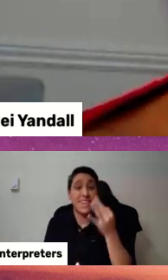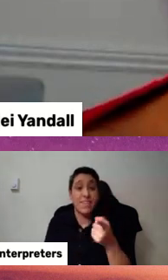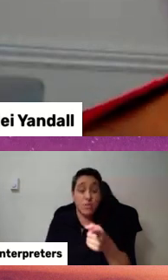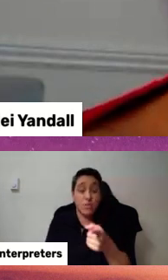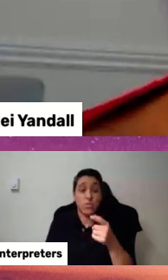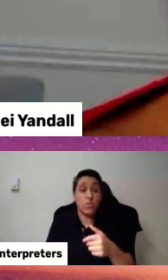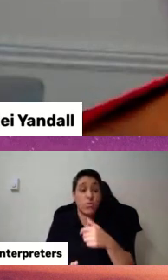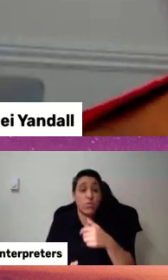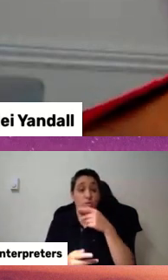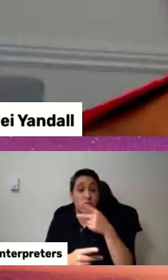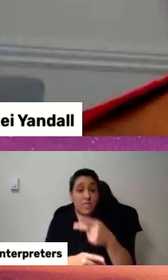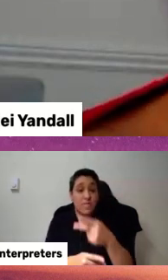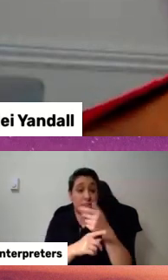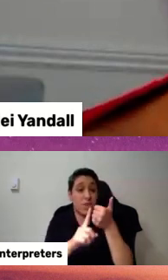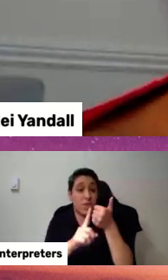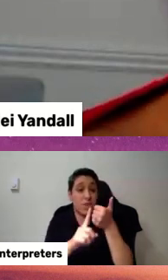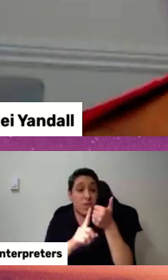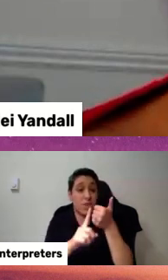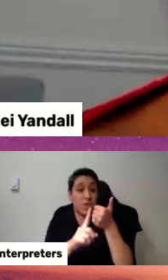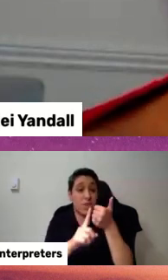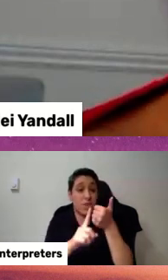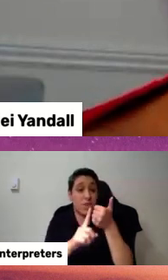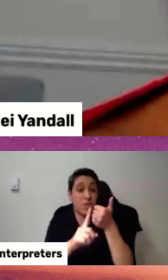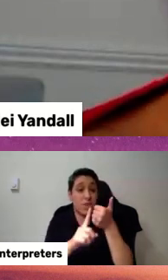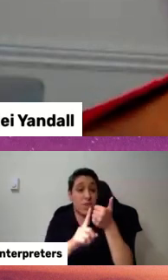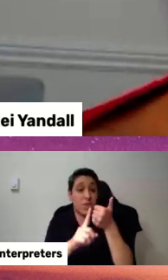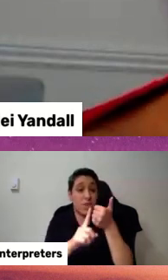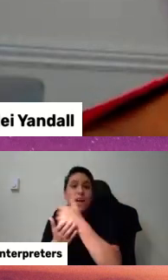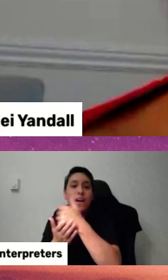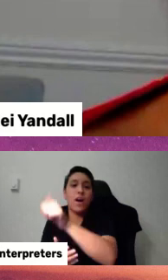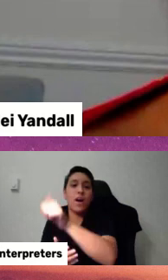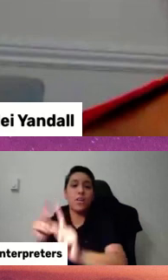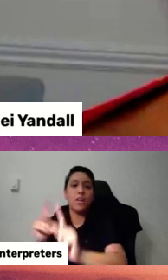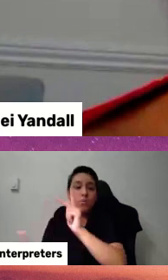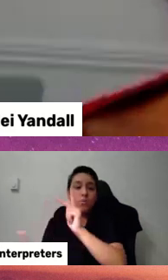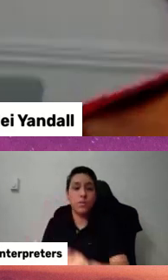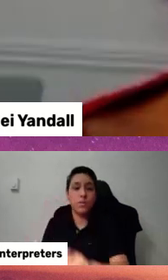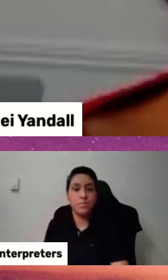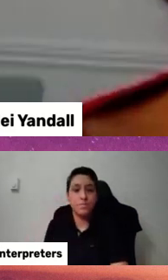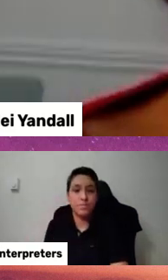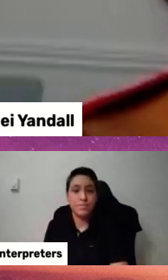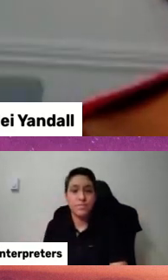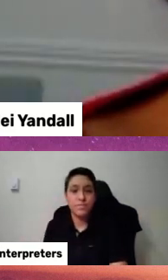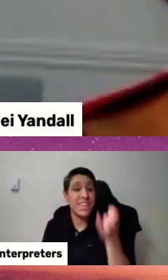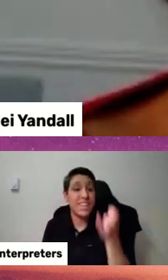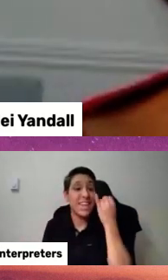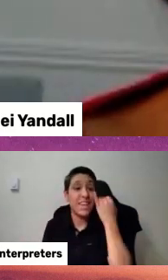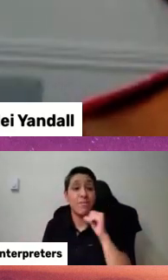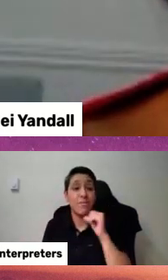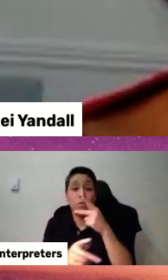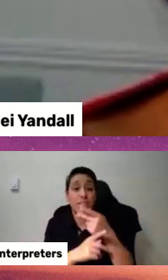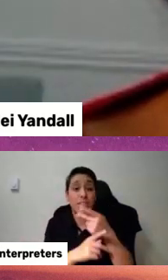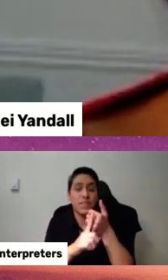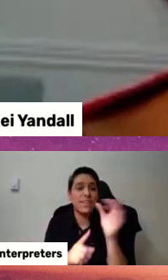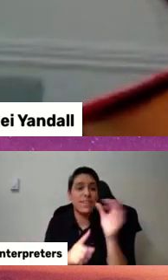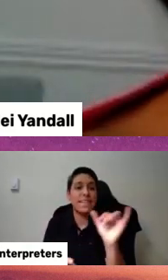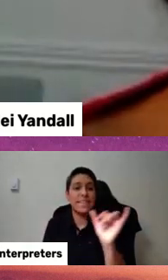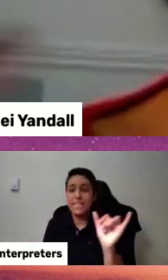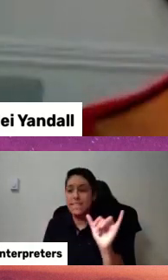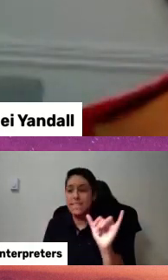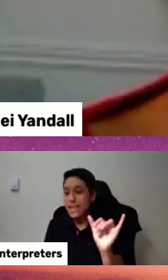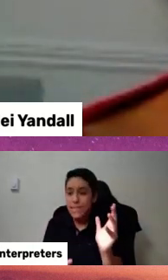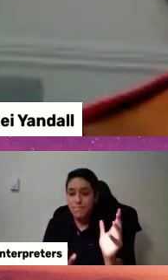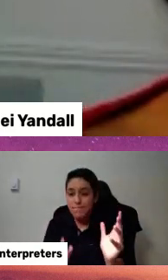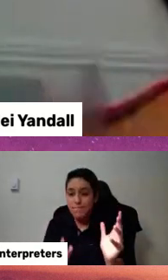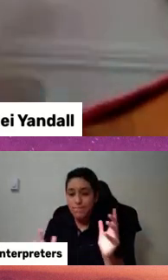healthy first, you're able to help others. Otherwise, we just be like the blind leading the blind. Right. So we